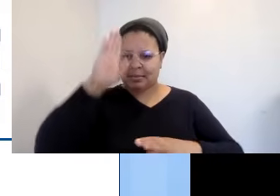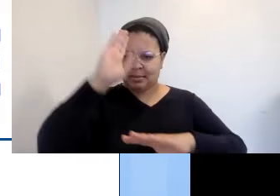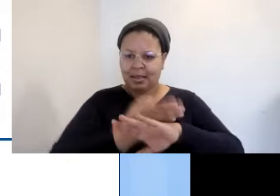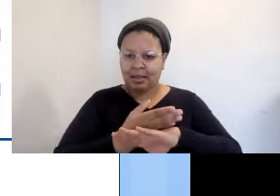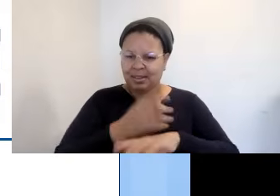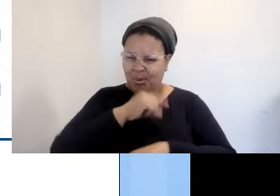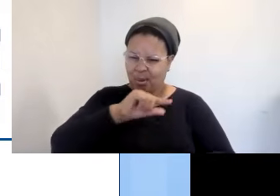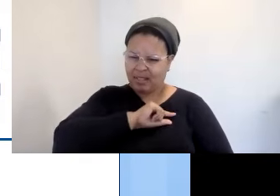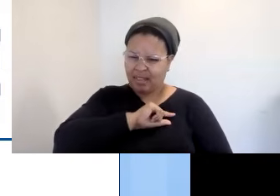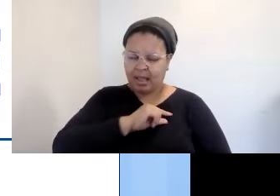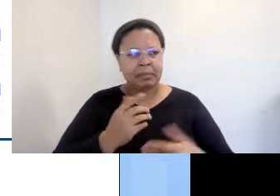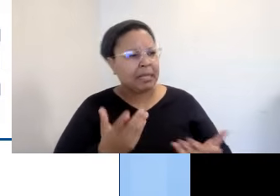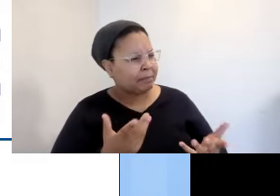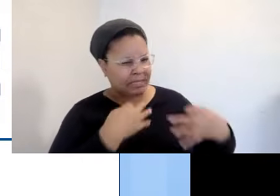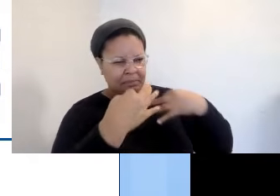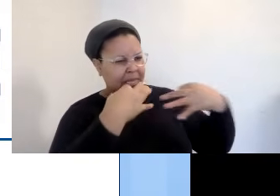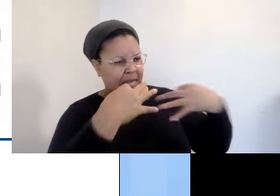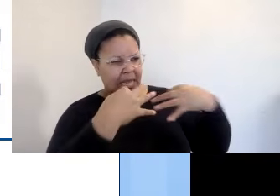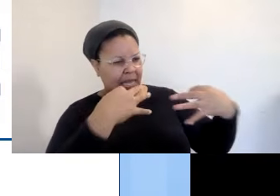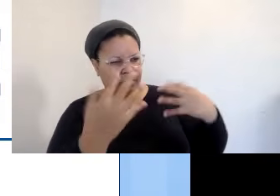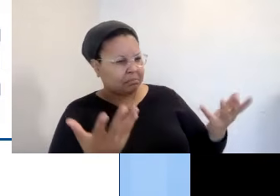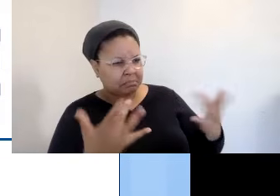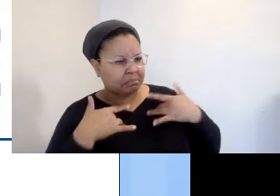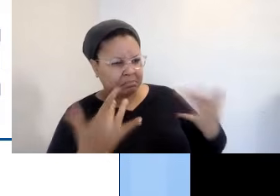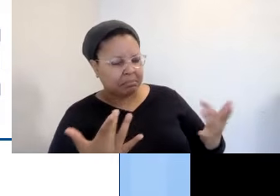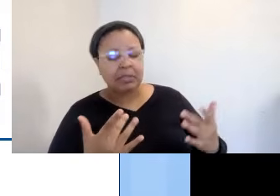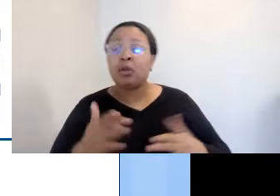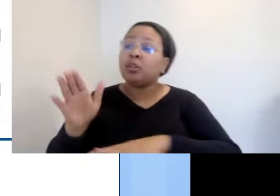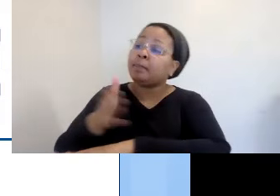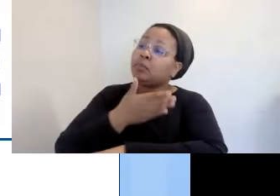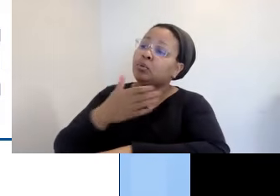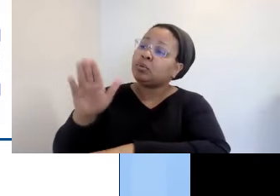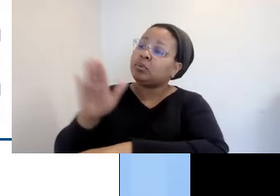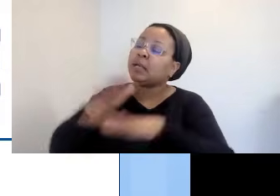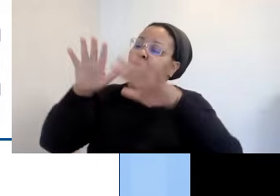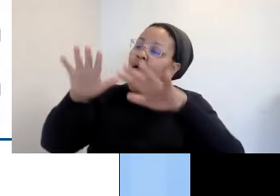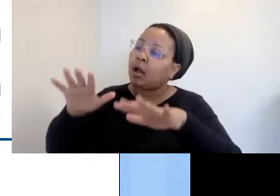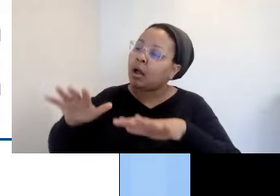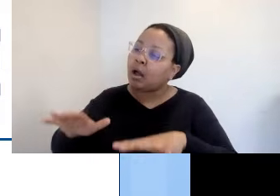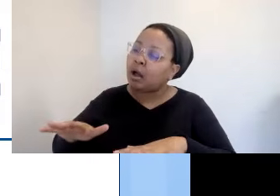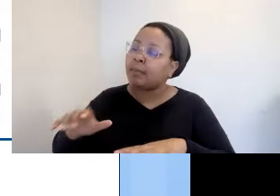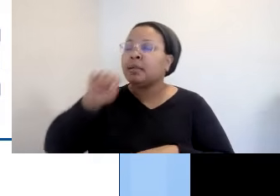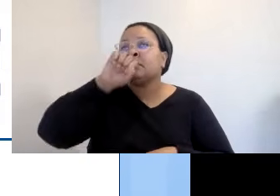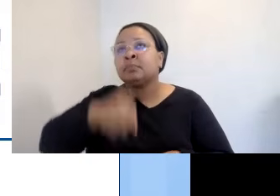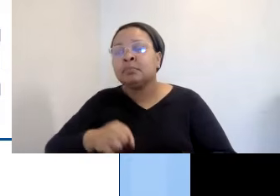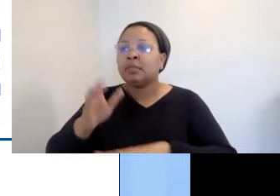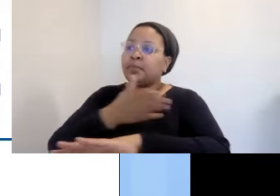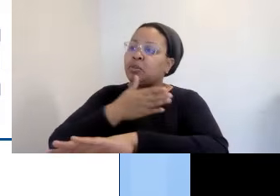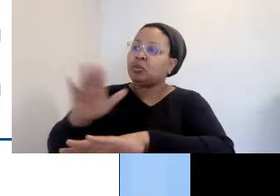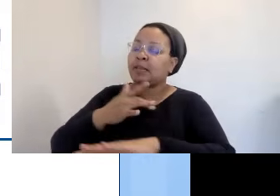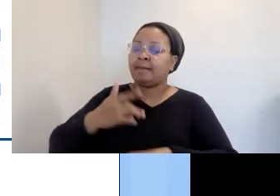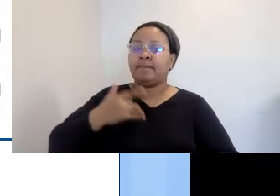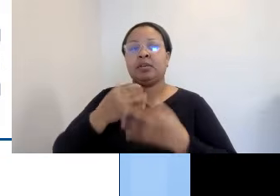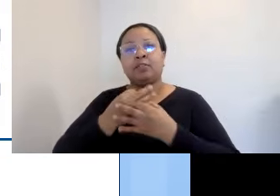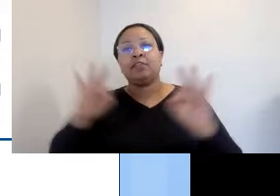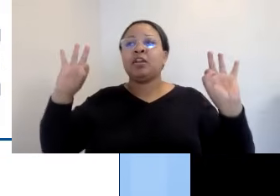like, well, explain it to me a little bit. He said, "Well, the music calms him. He loves it. He feels free when